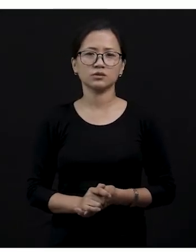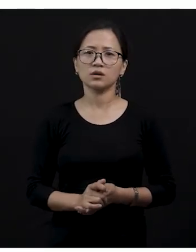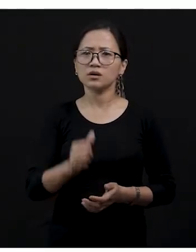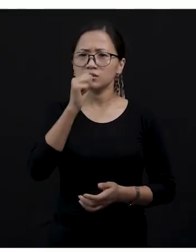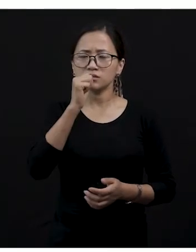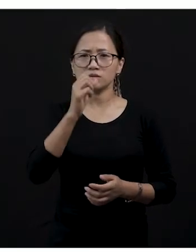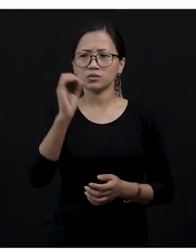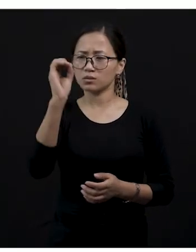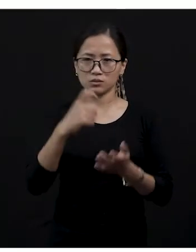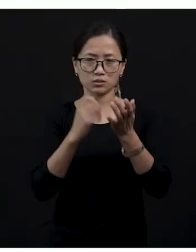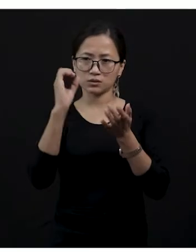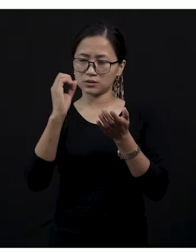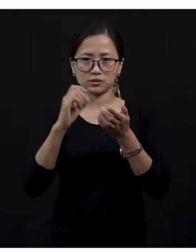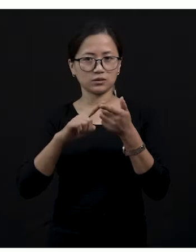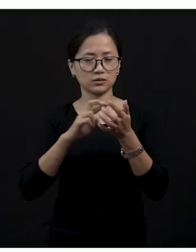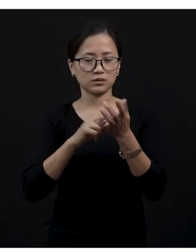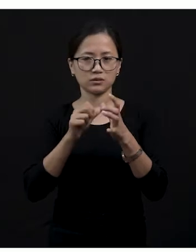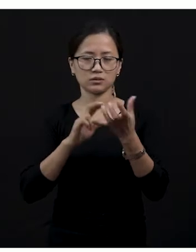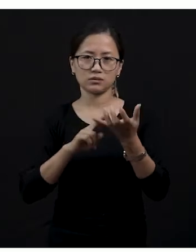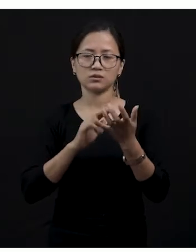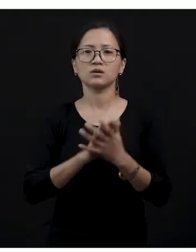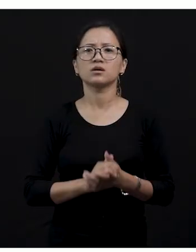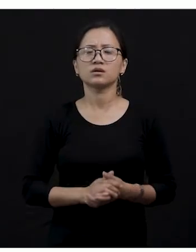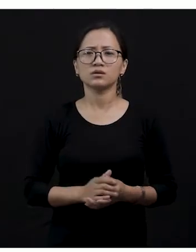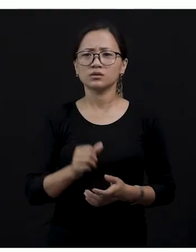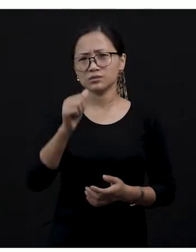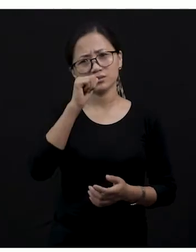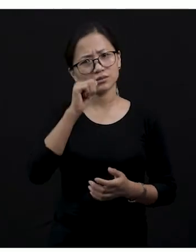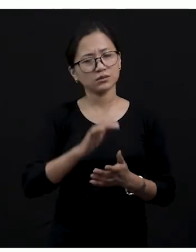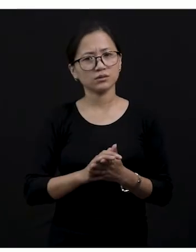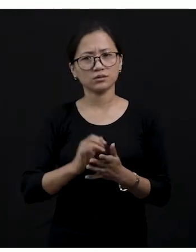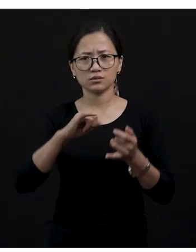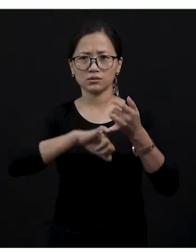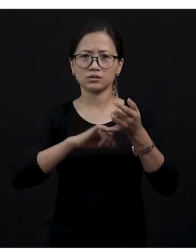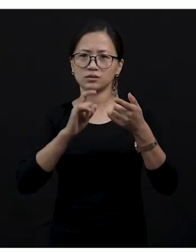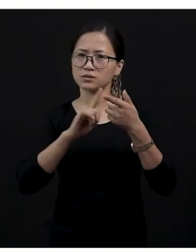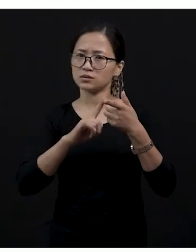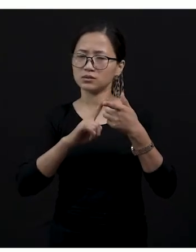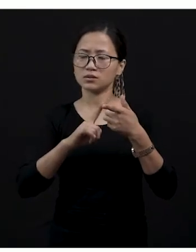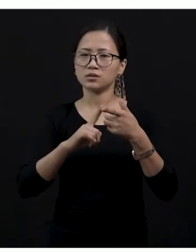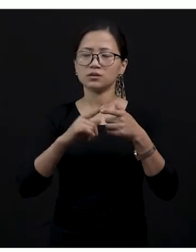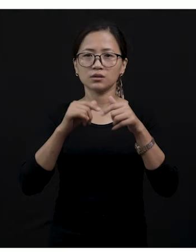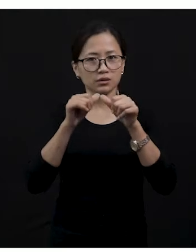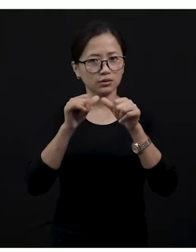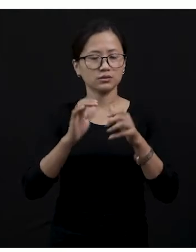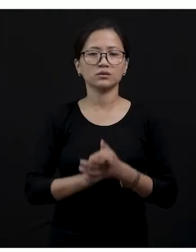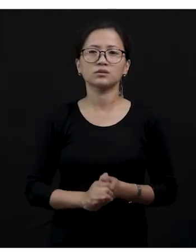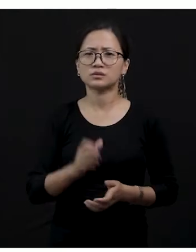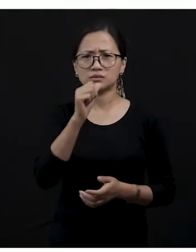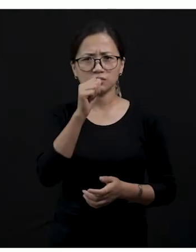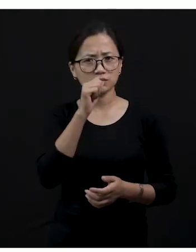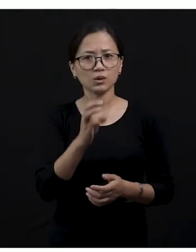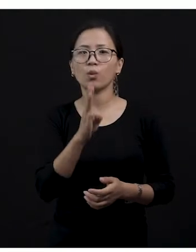you drink water in the ocean? Can you drink the sea water? No. Even